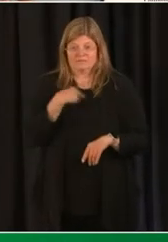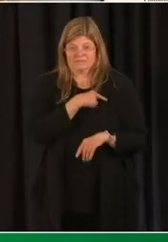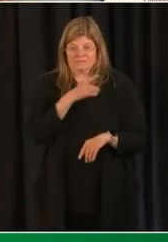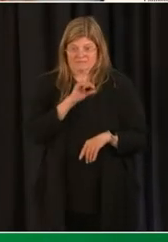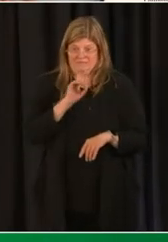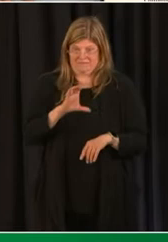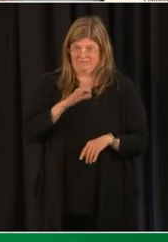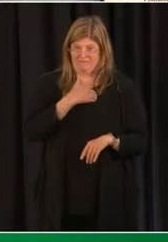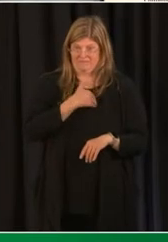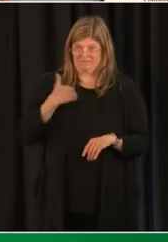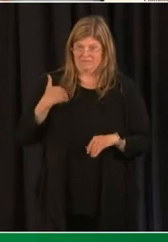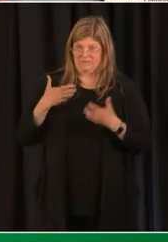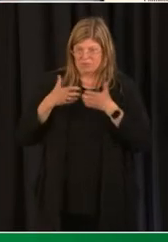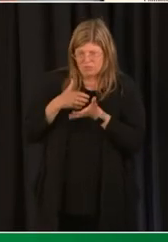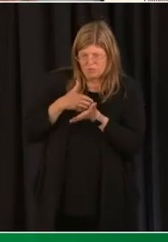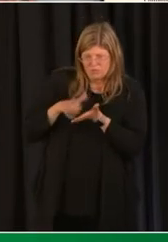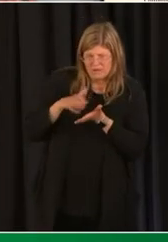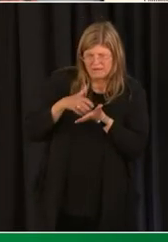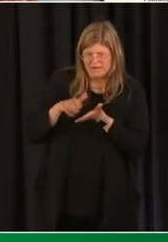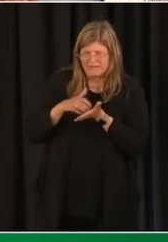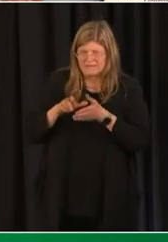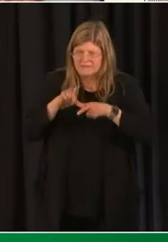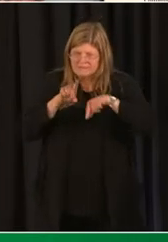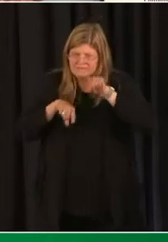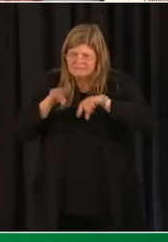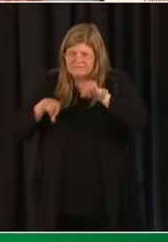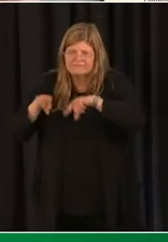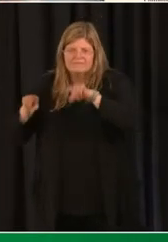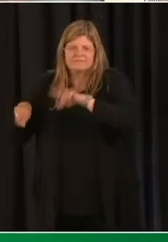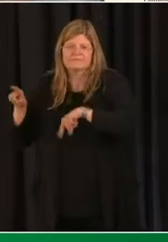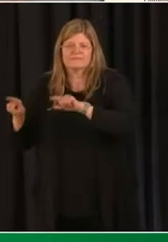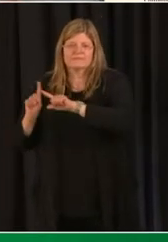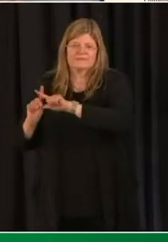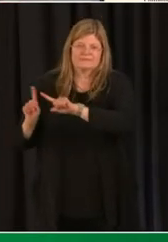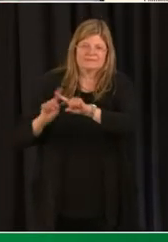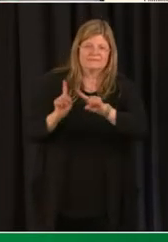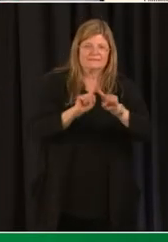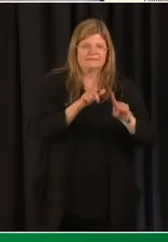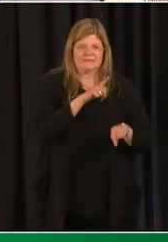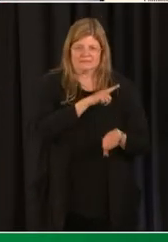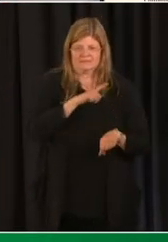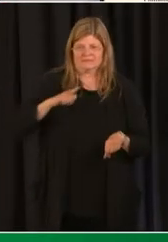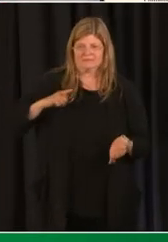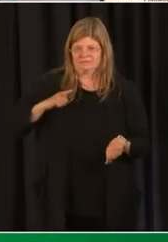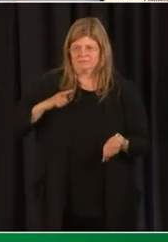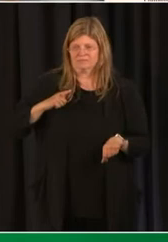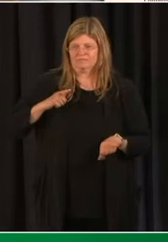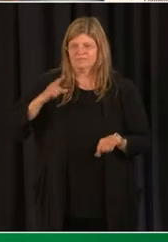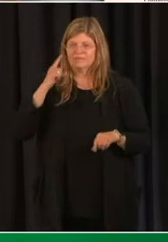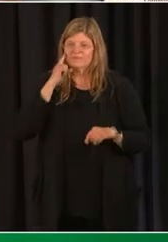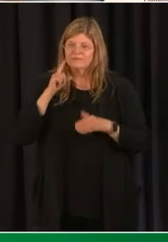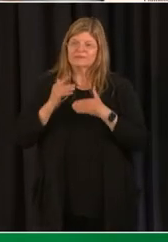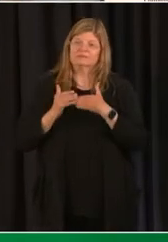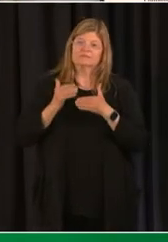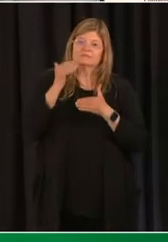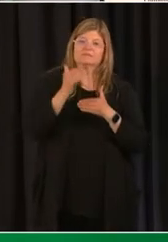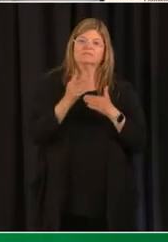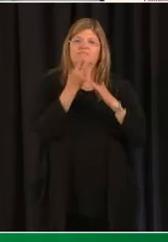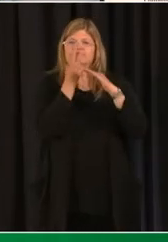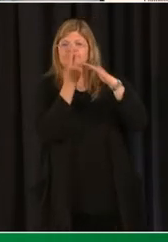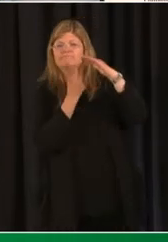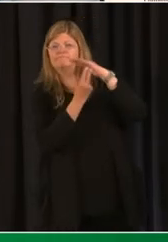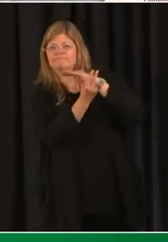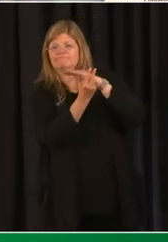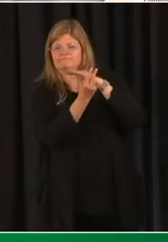pieces of legislation to address the looming health crisis on the horizon before the city. The bills